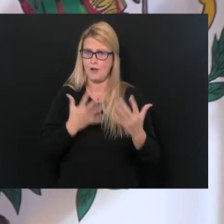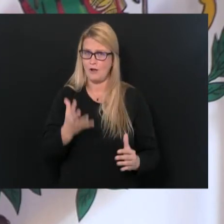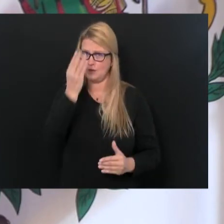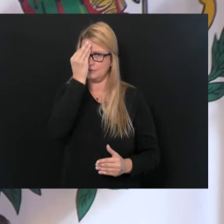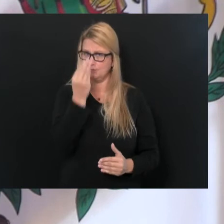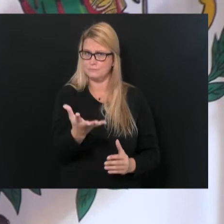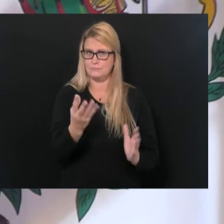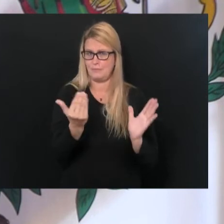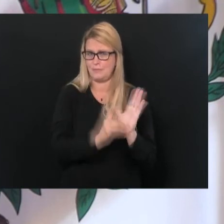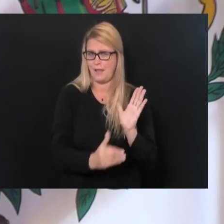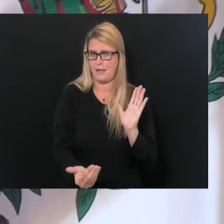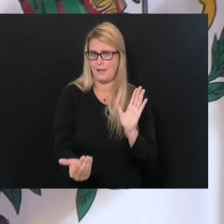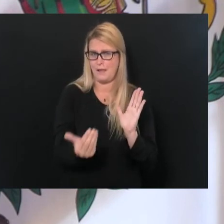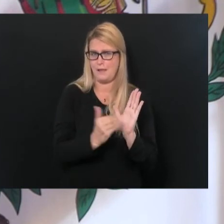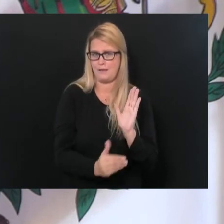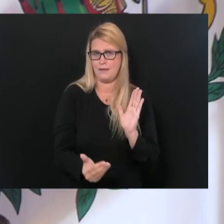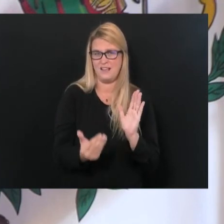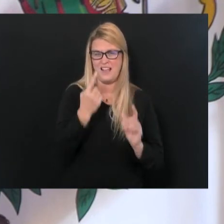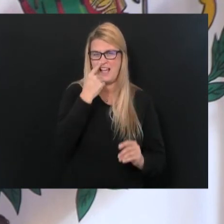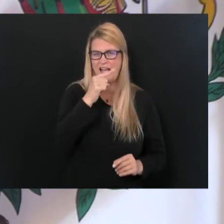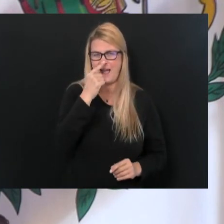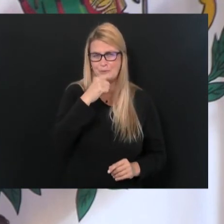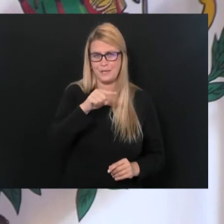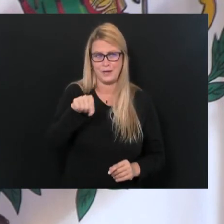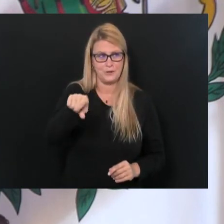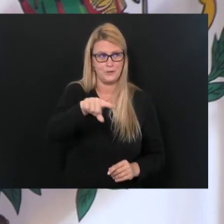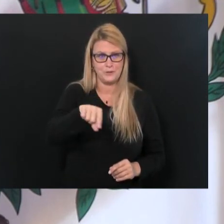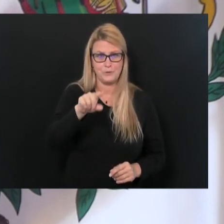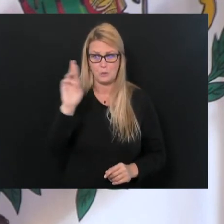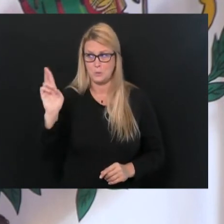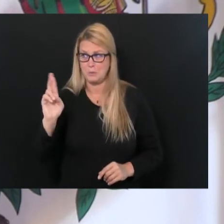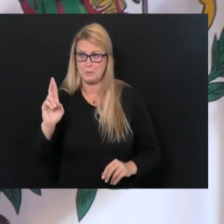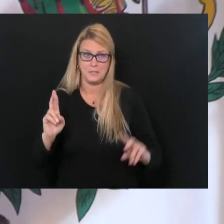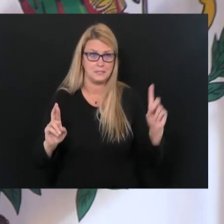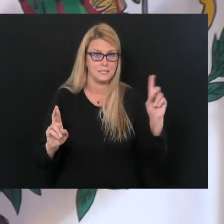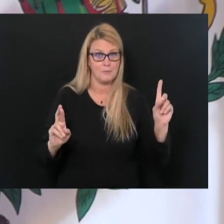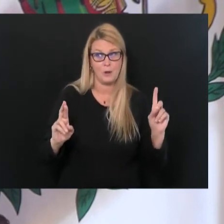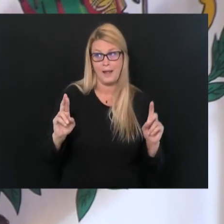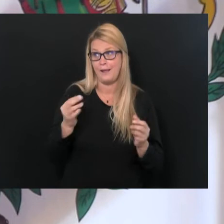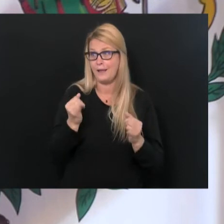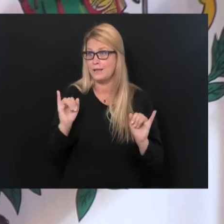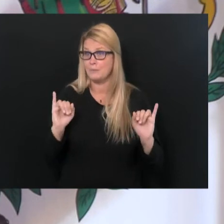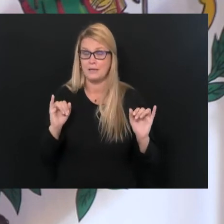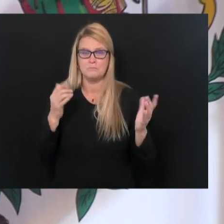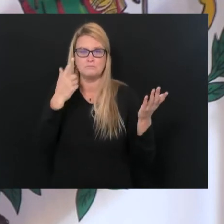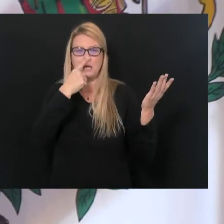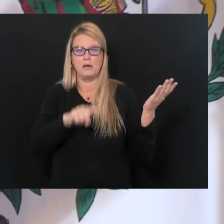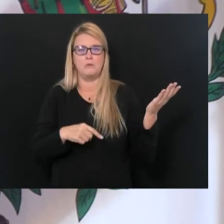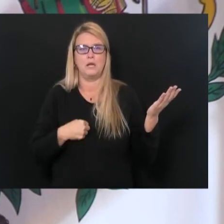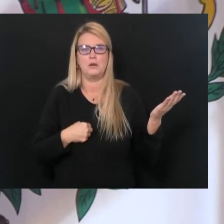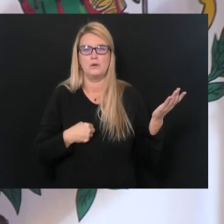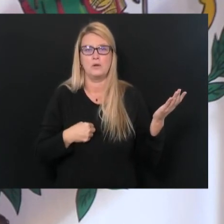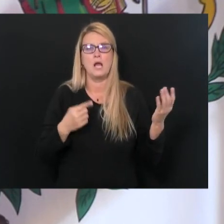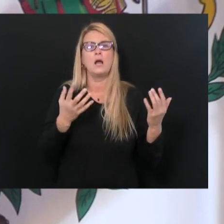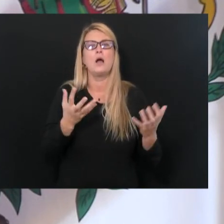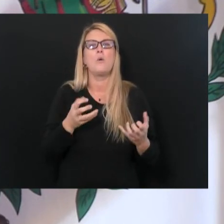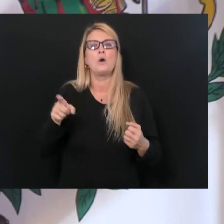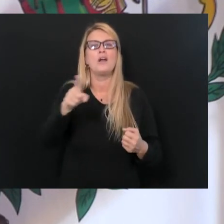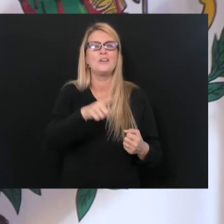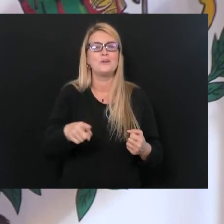over, I don't care if you're a Republican or a Democrat. I only care about you being a good West Virginian and wanting good